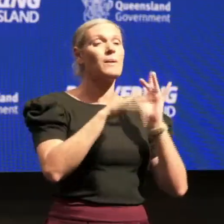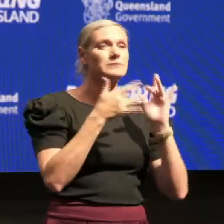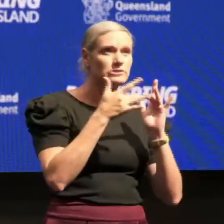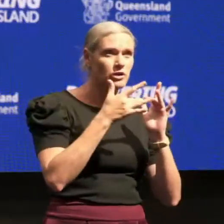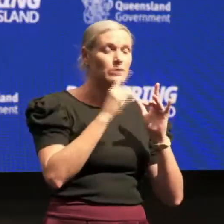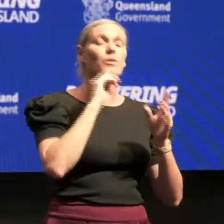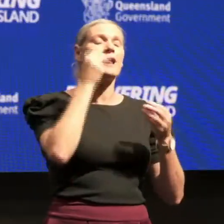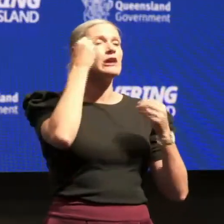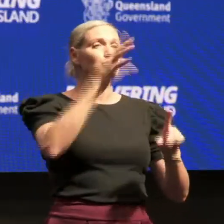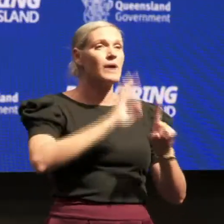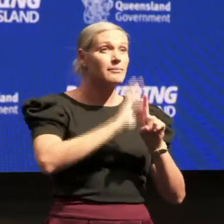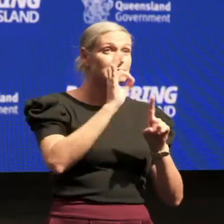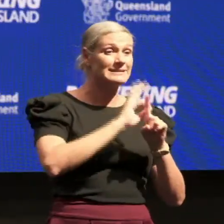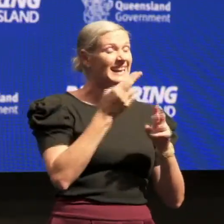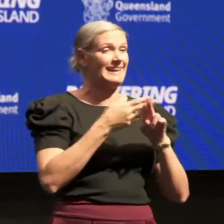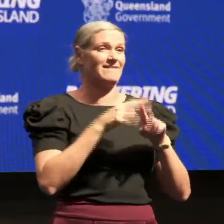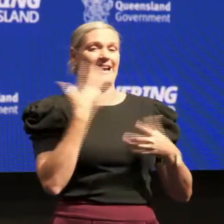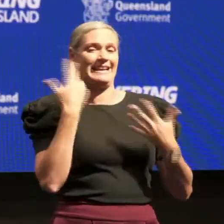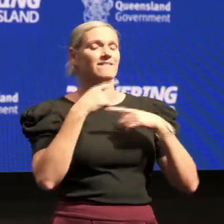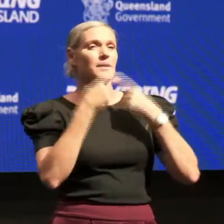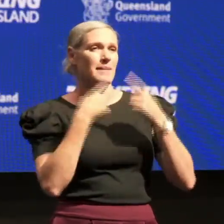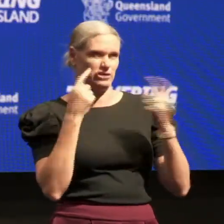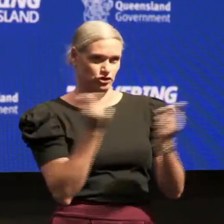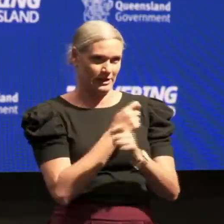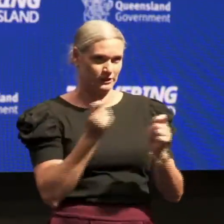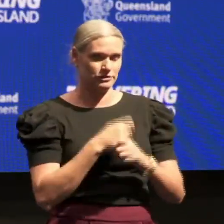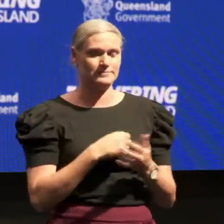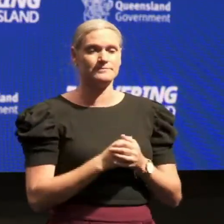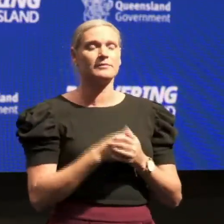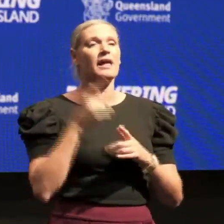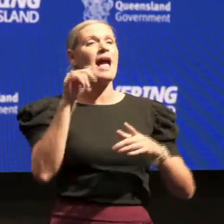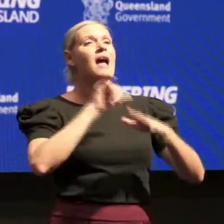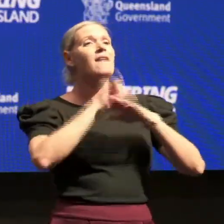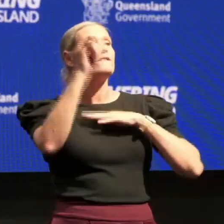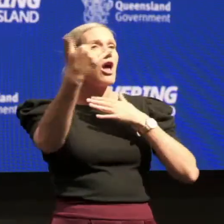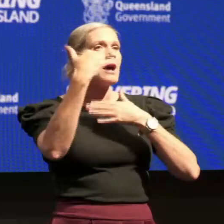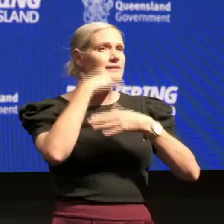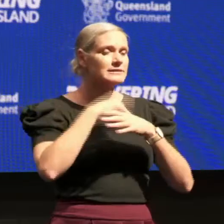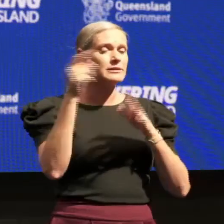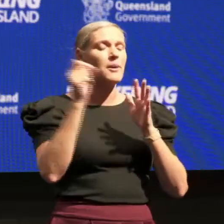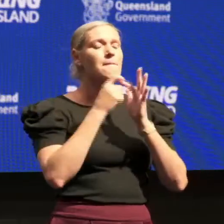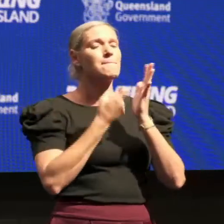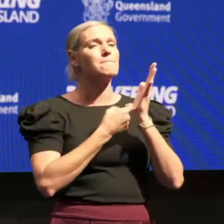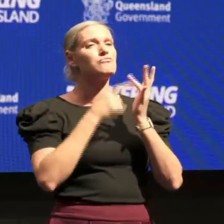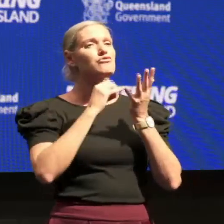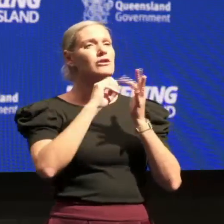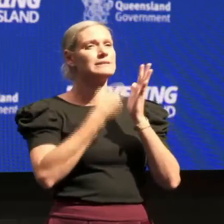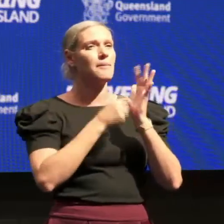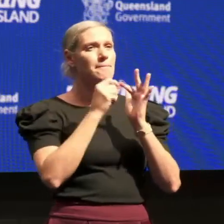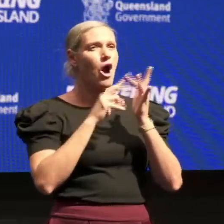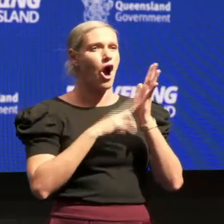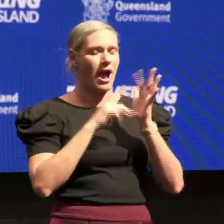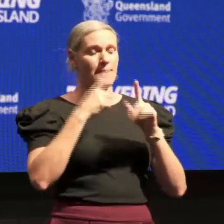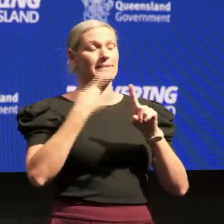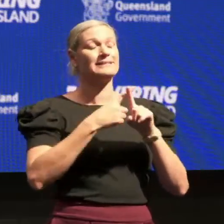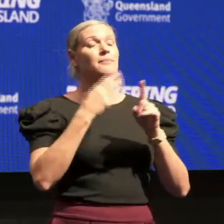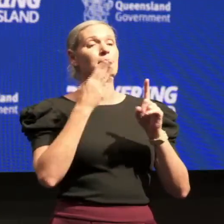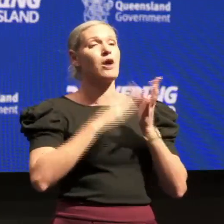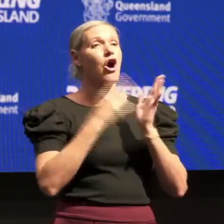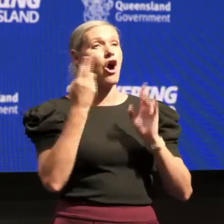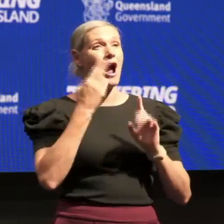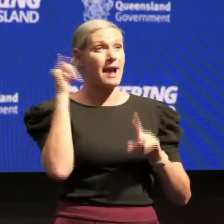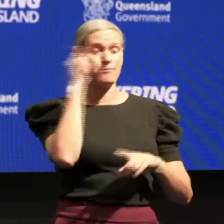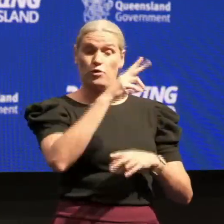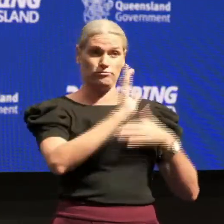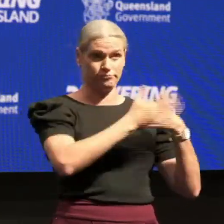update that information. To aviation, the Proserpine and Mackay airports are both closed at the